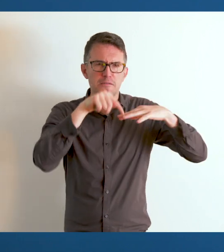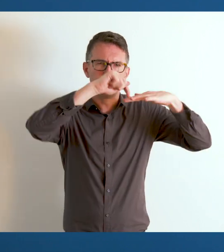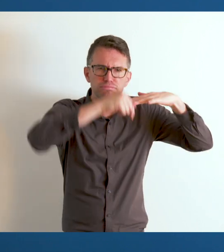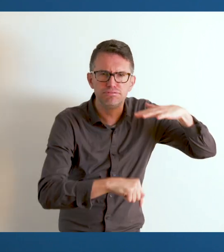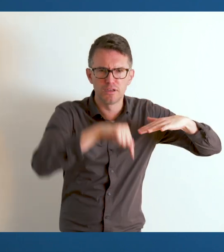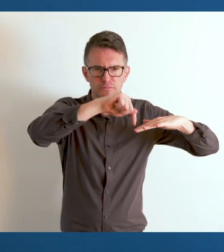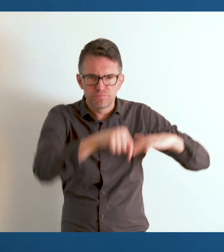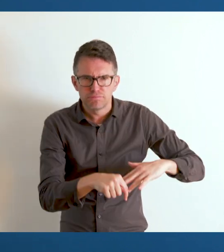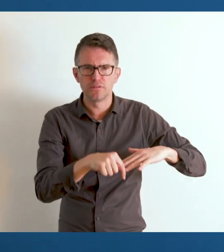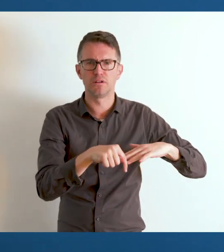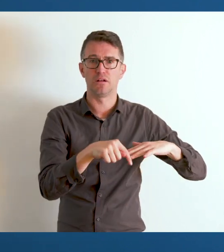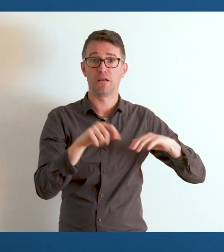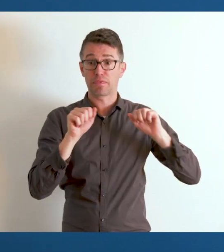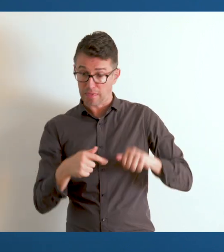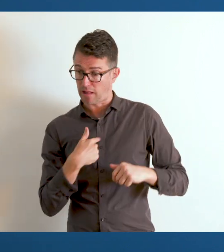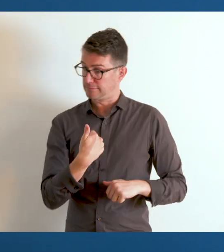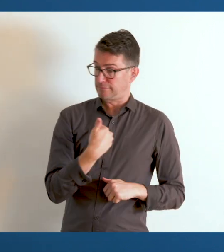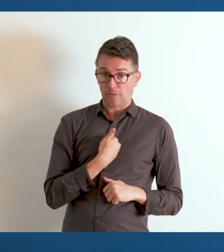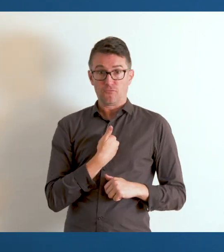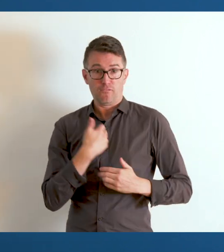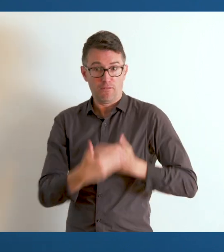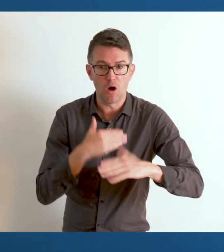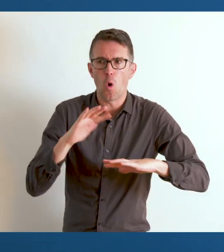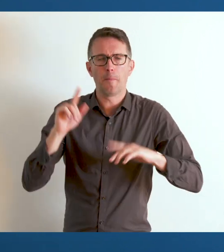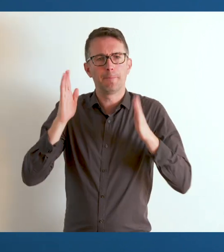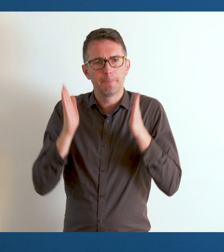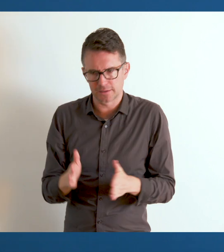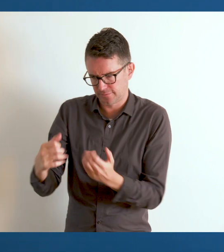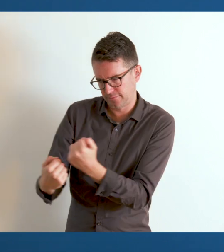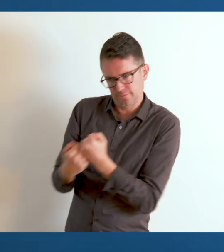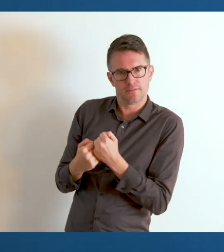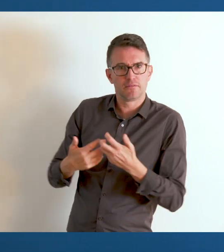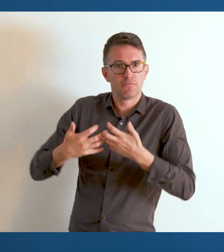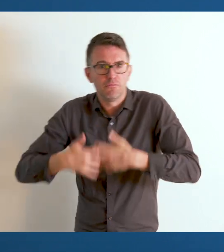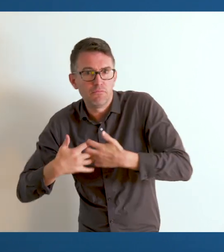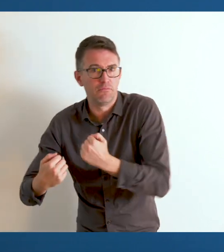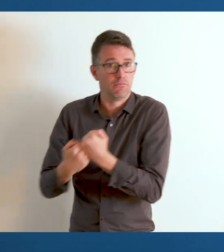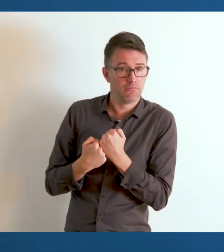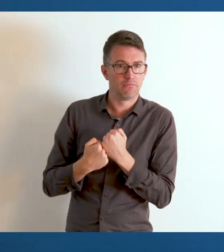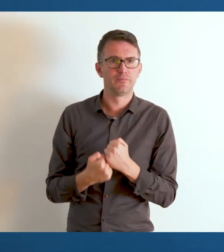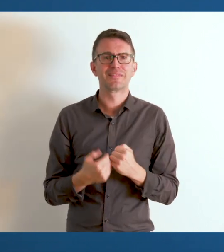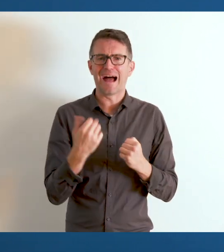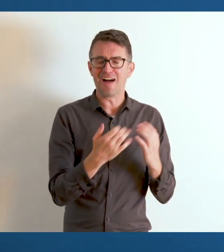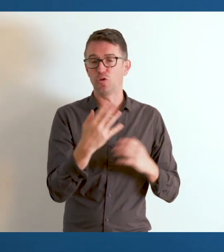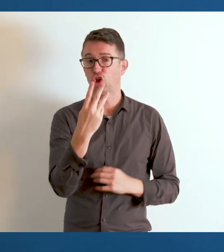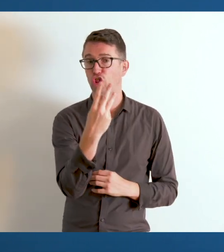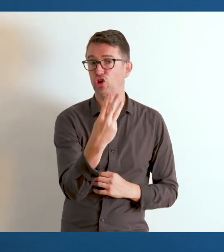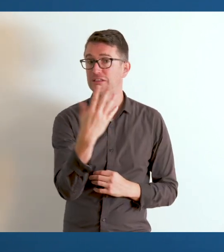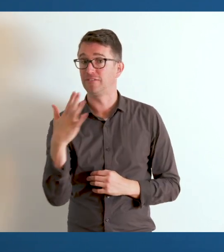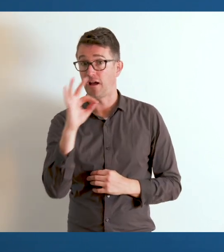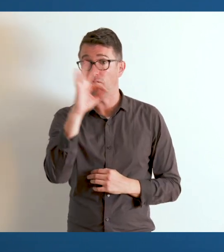about functioning with and without the use of assistive devices in some cases, but includes as many as 35